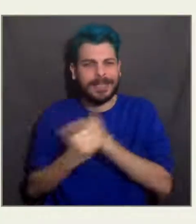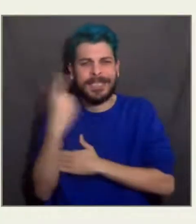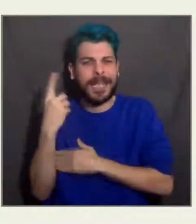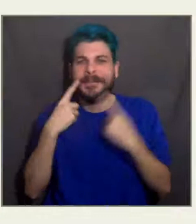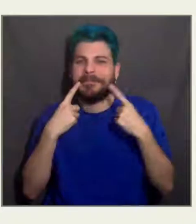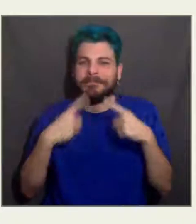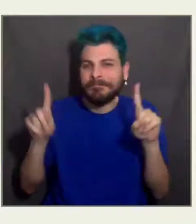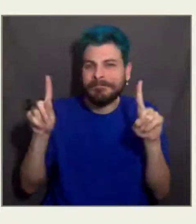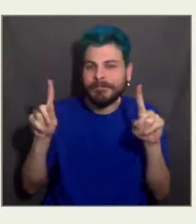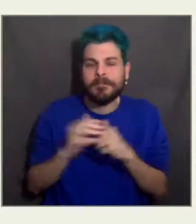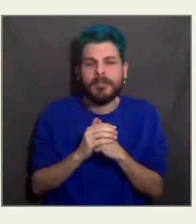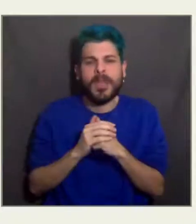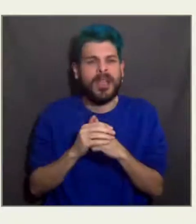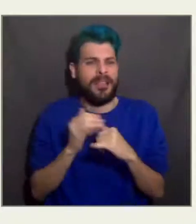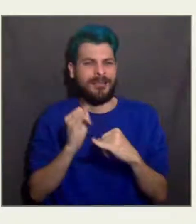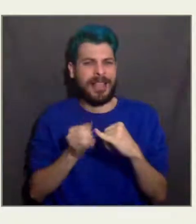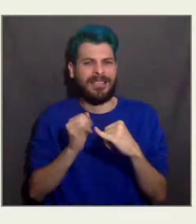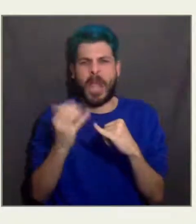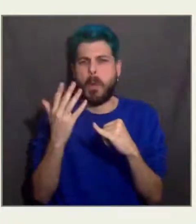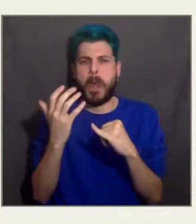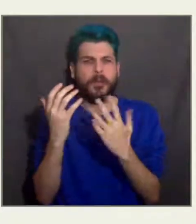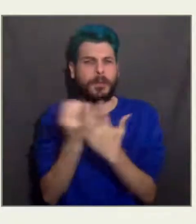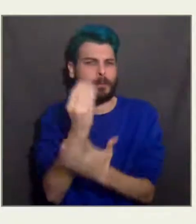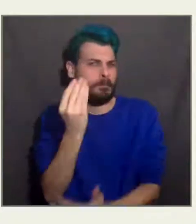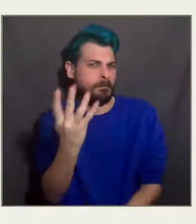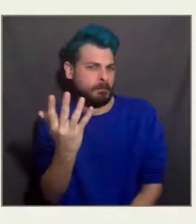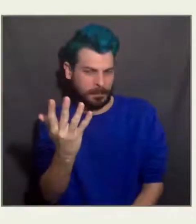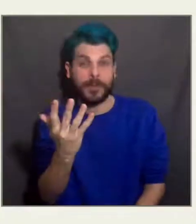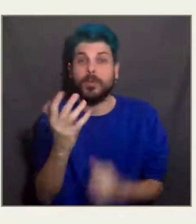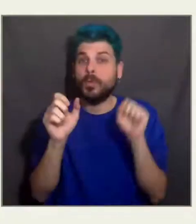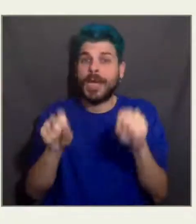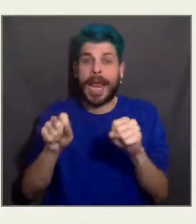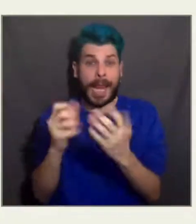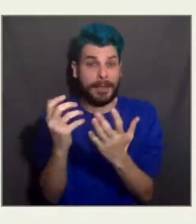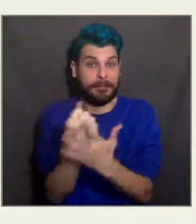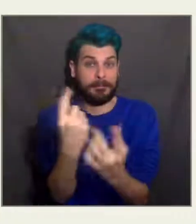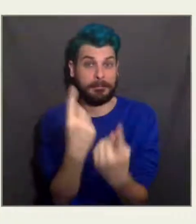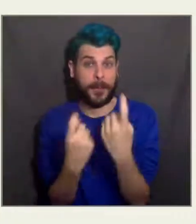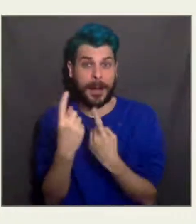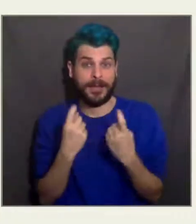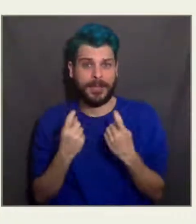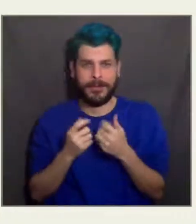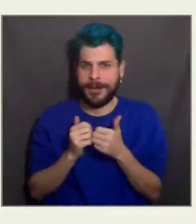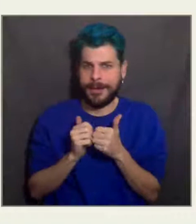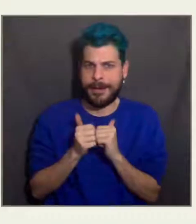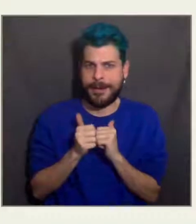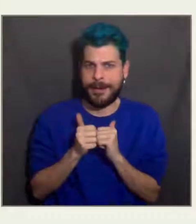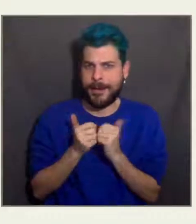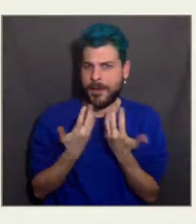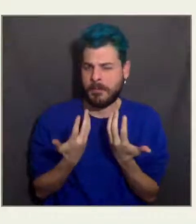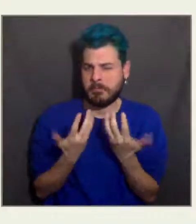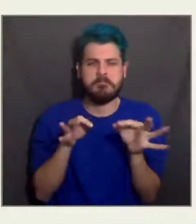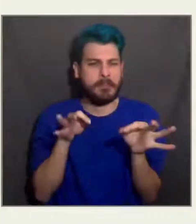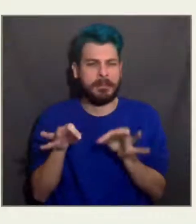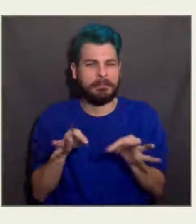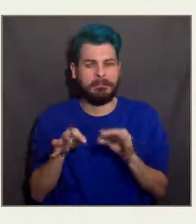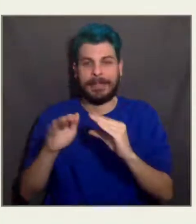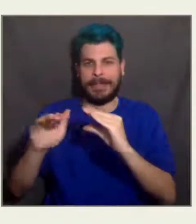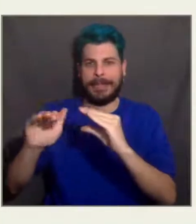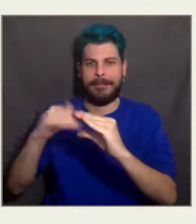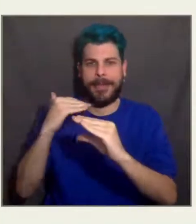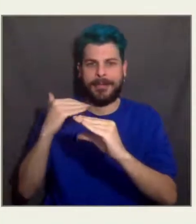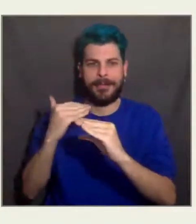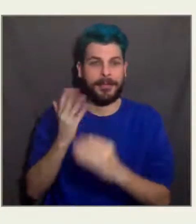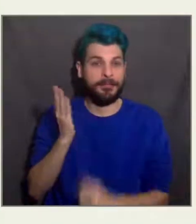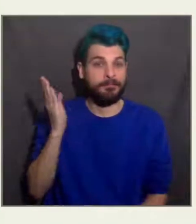to remind everyone that you can ask questions at any time during today's conversation. Just email us at